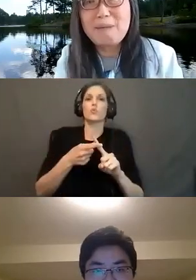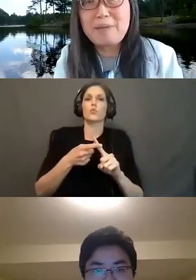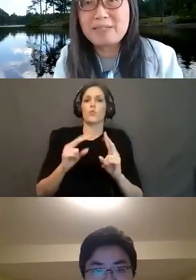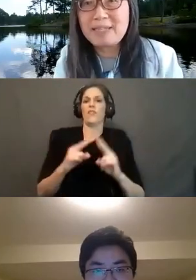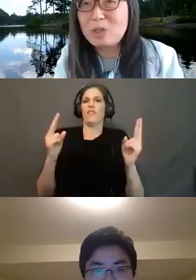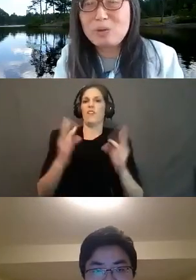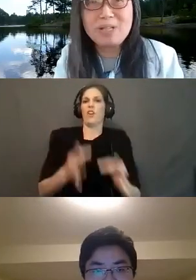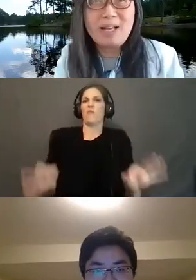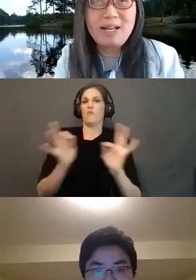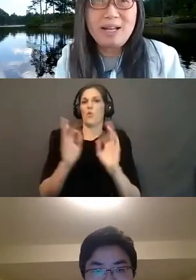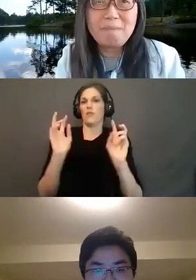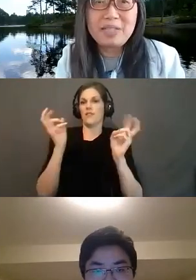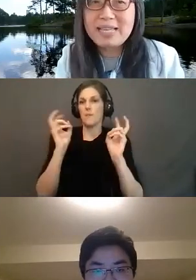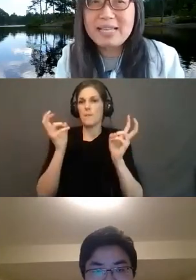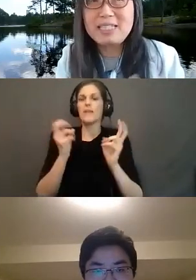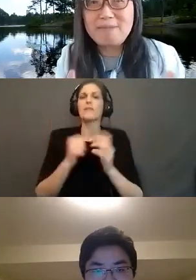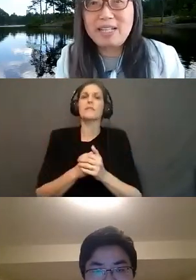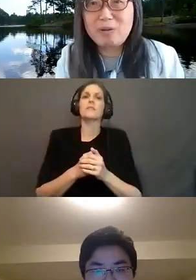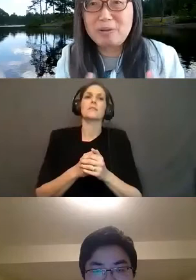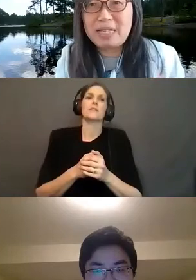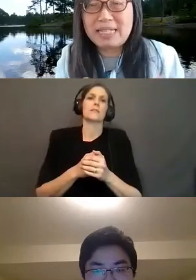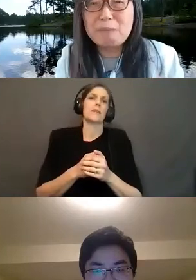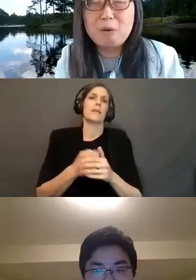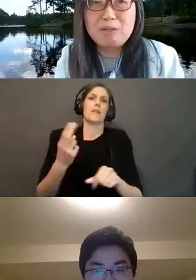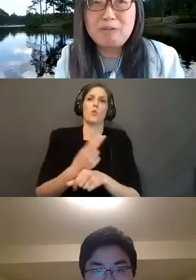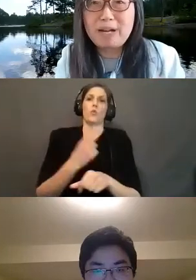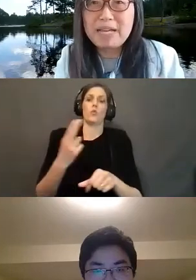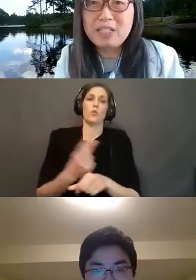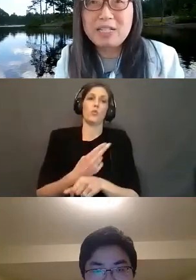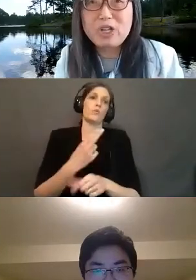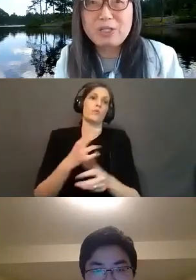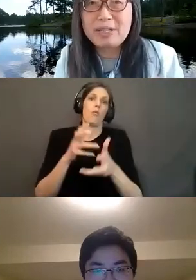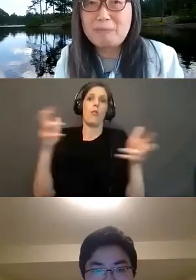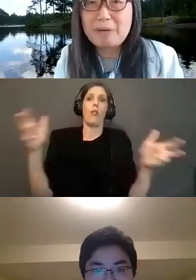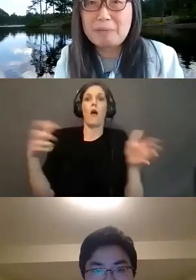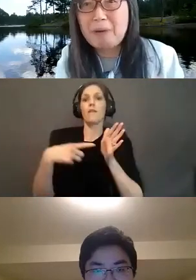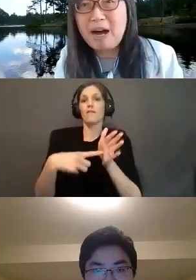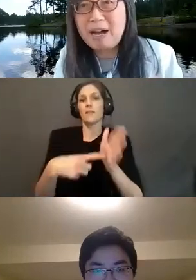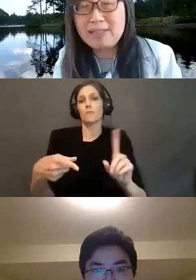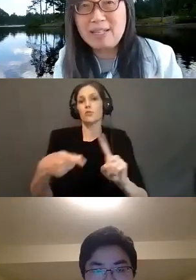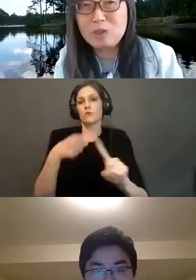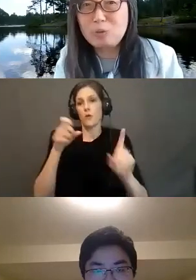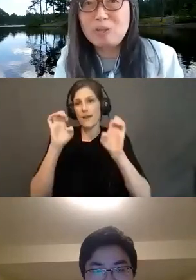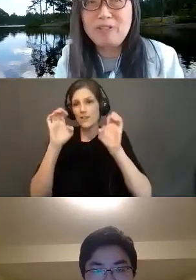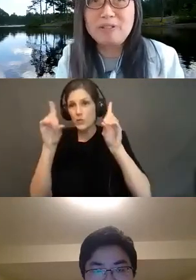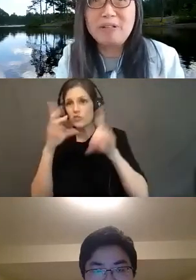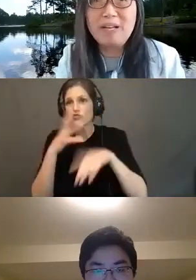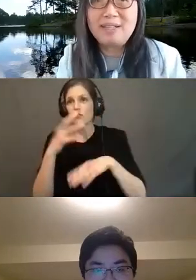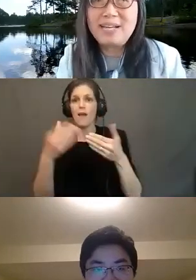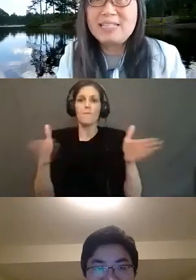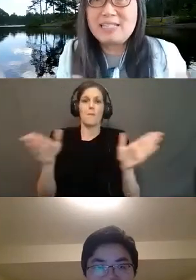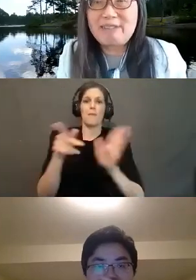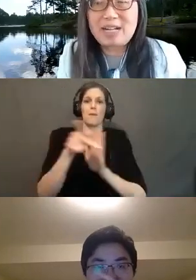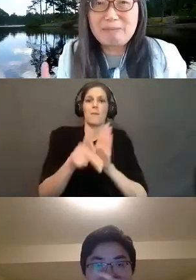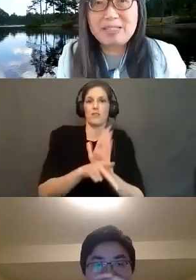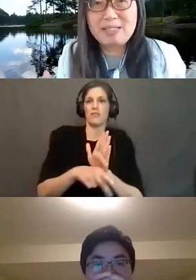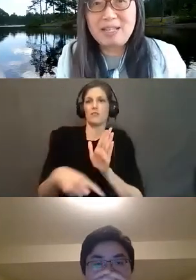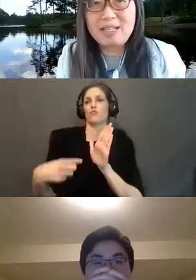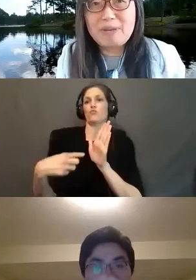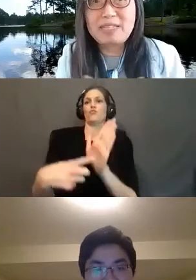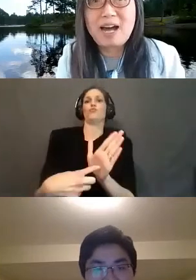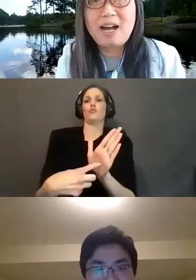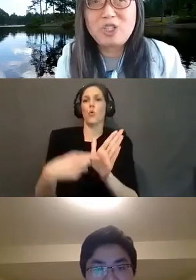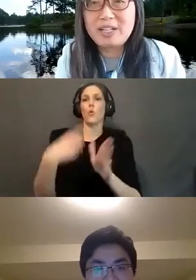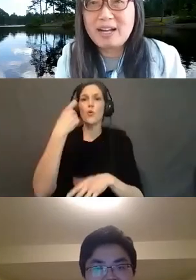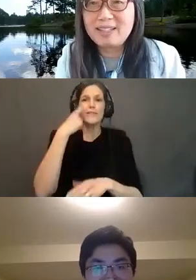important topics and I used extensively examples from education and public policy to reveal the latest developments in